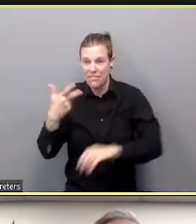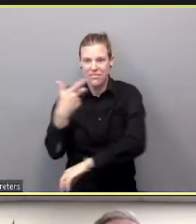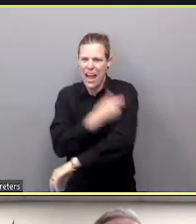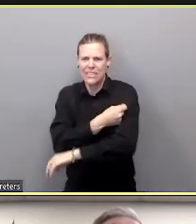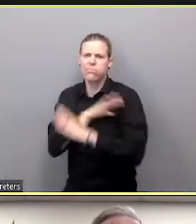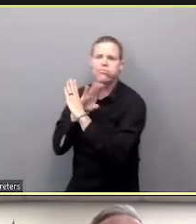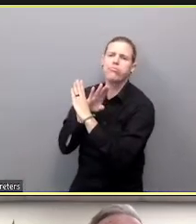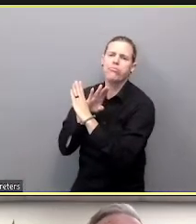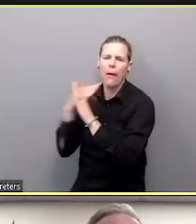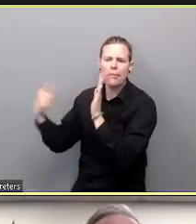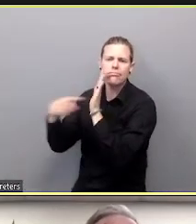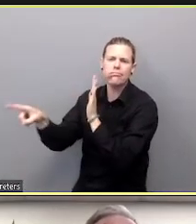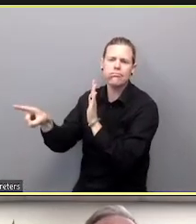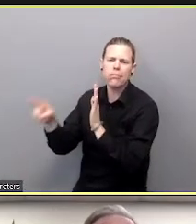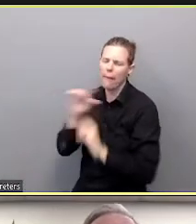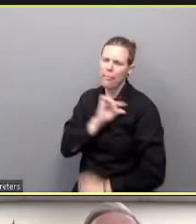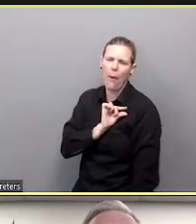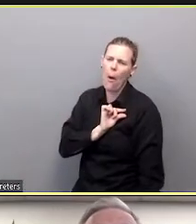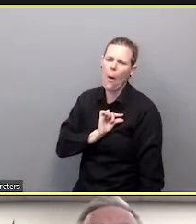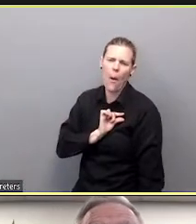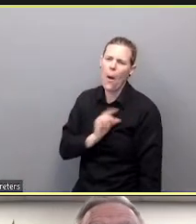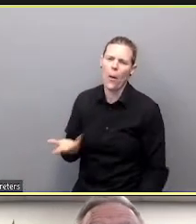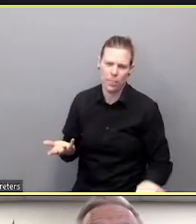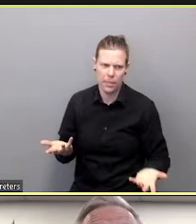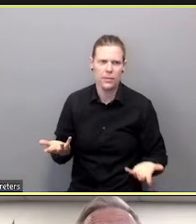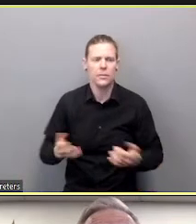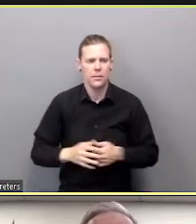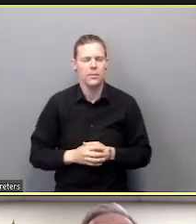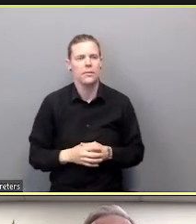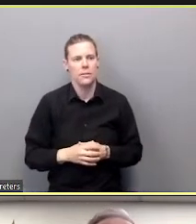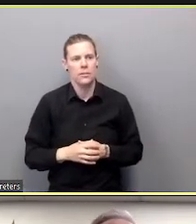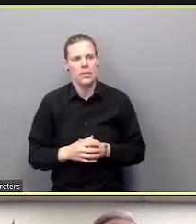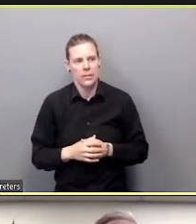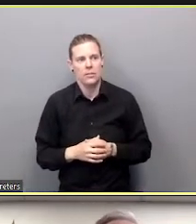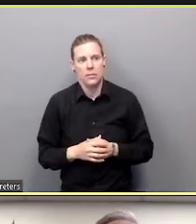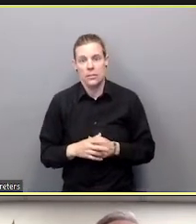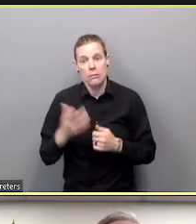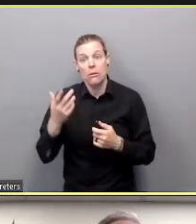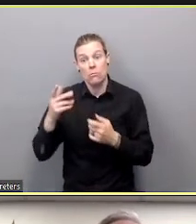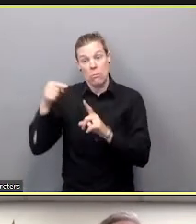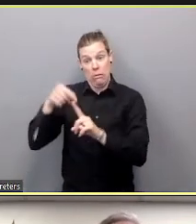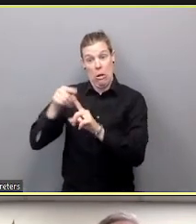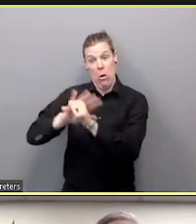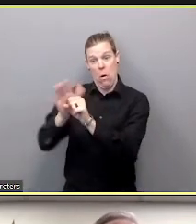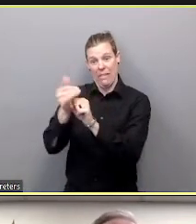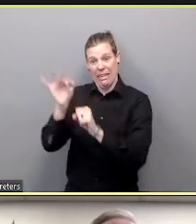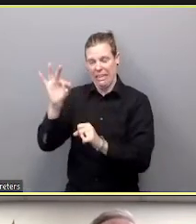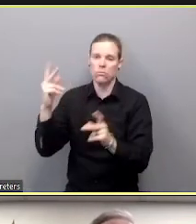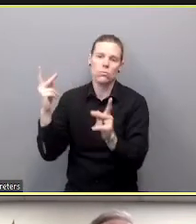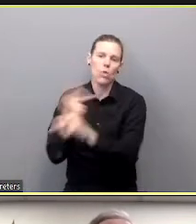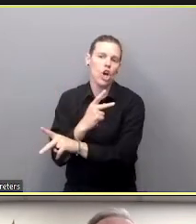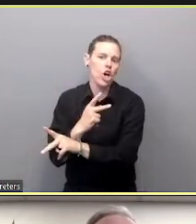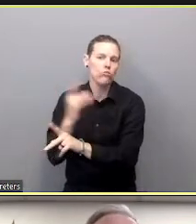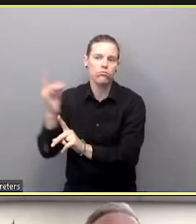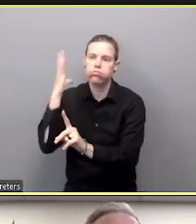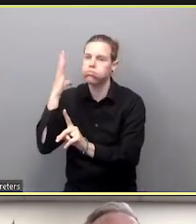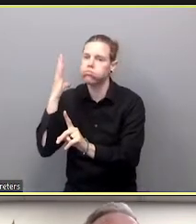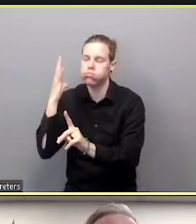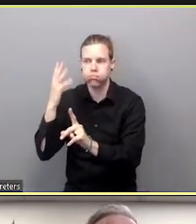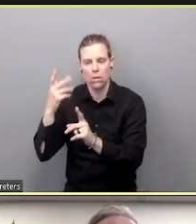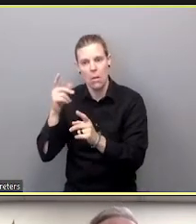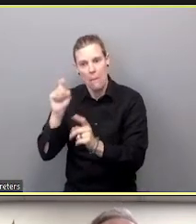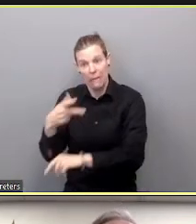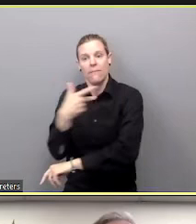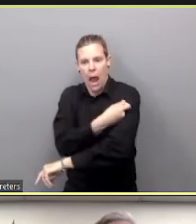you're actually at greater risk by not being vaccinated than you are by being vaccinated. And you can see